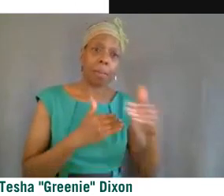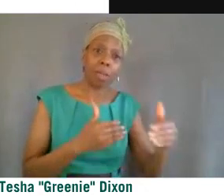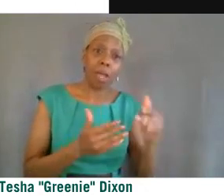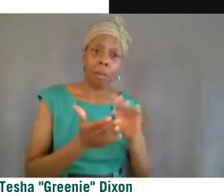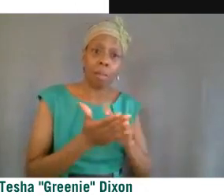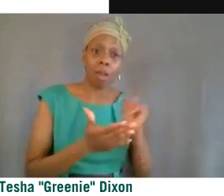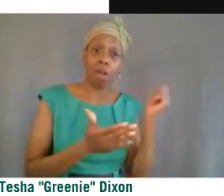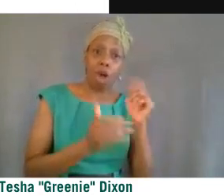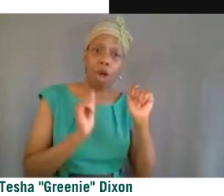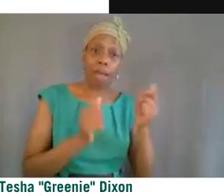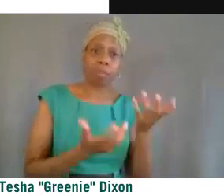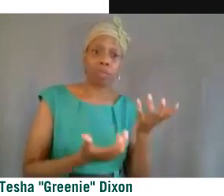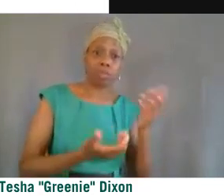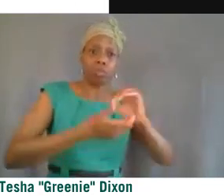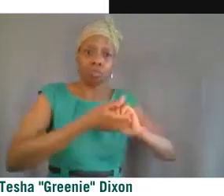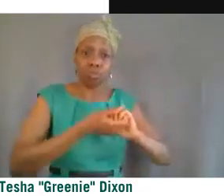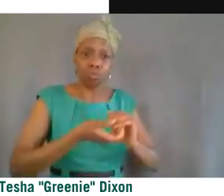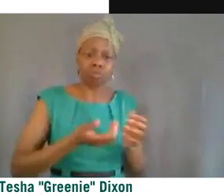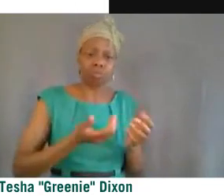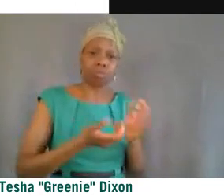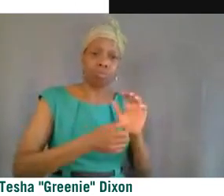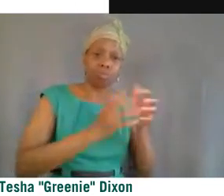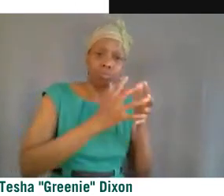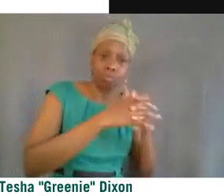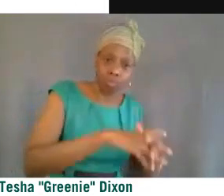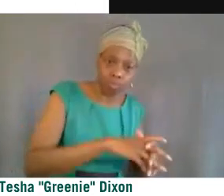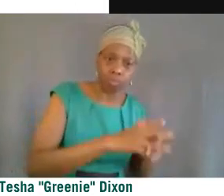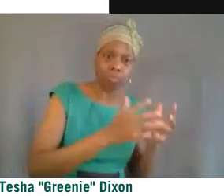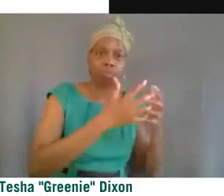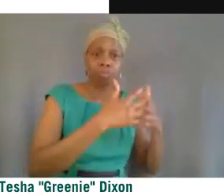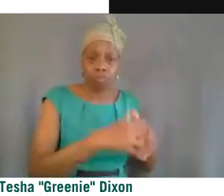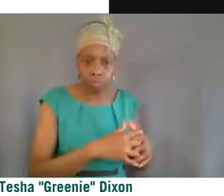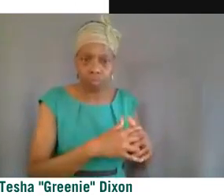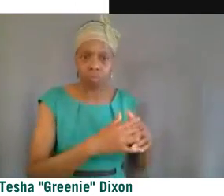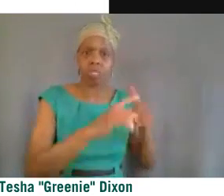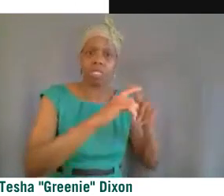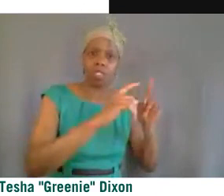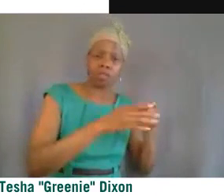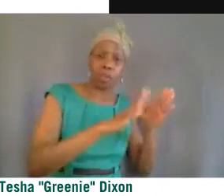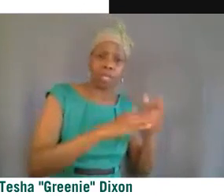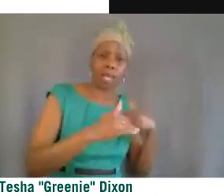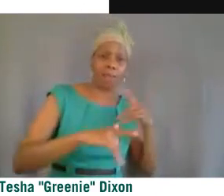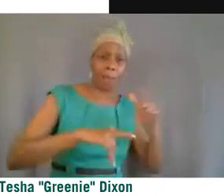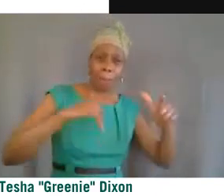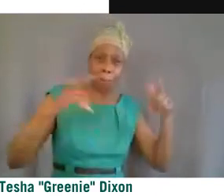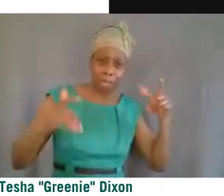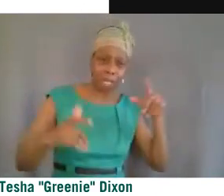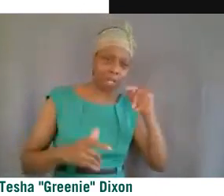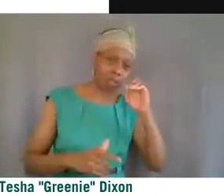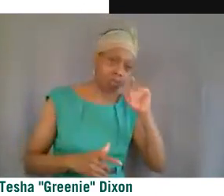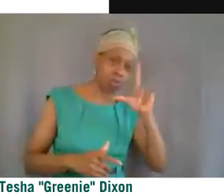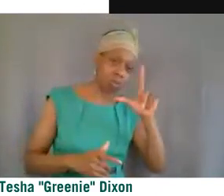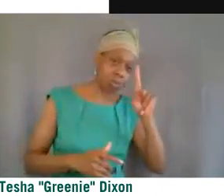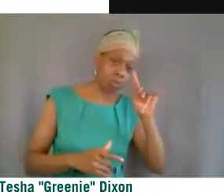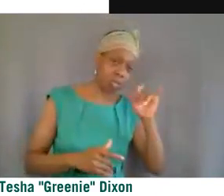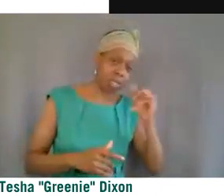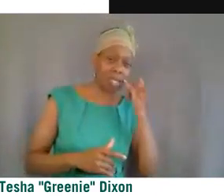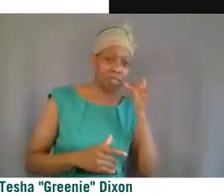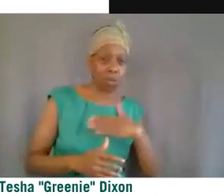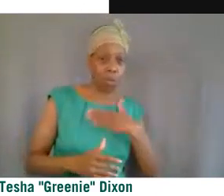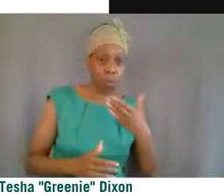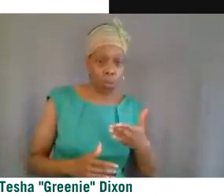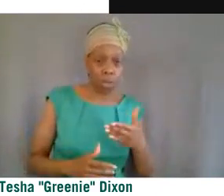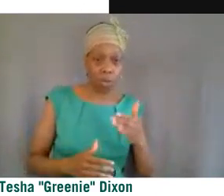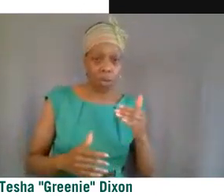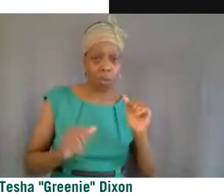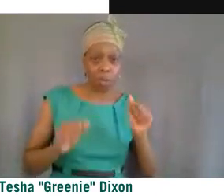in different ways. So there's a pretty big toolkit, if you will, of things that we can turn to help